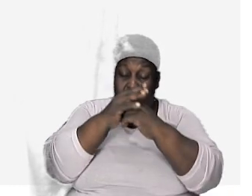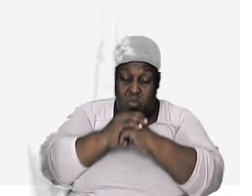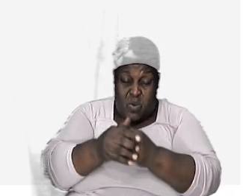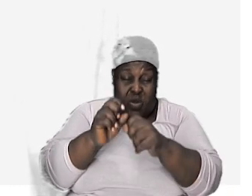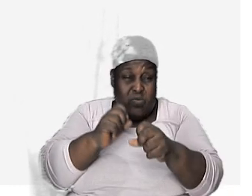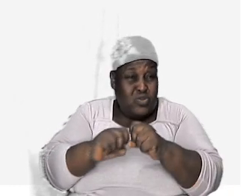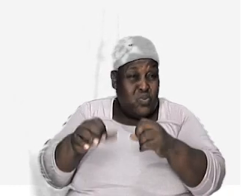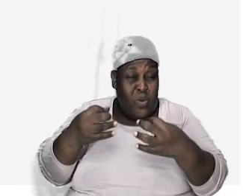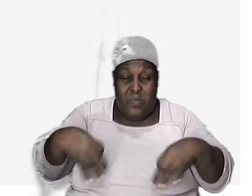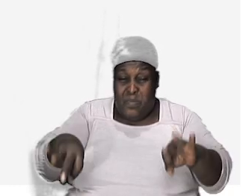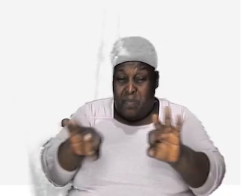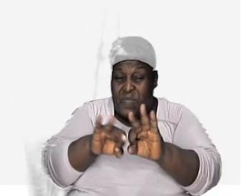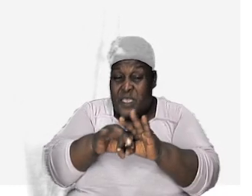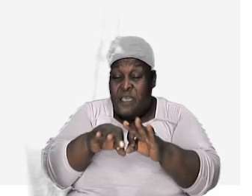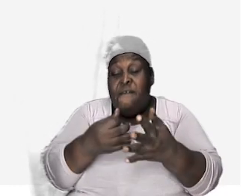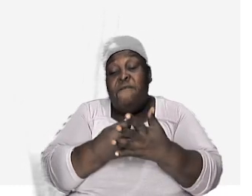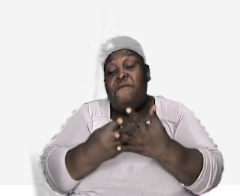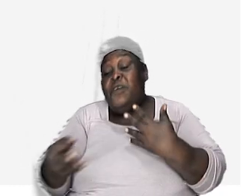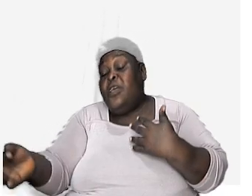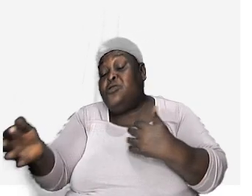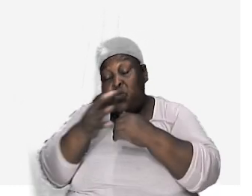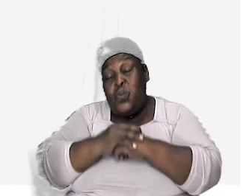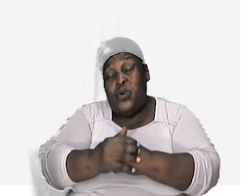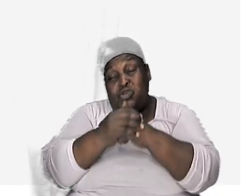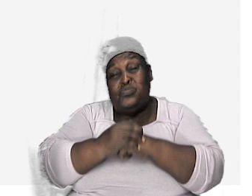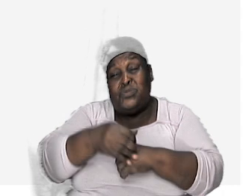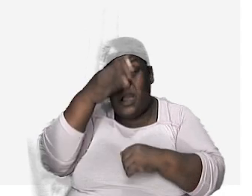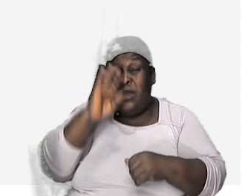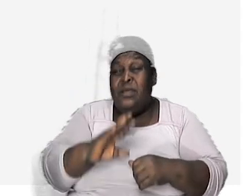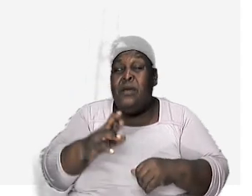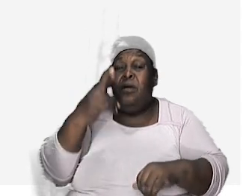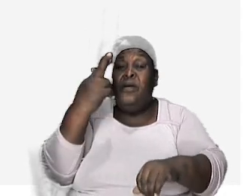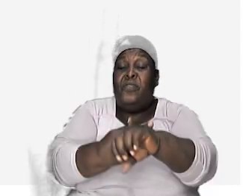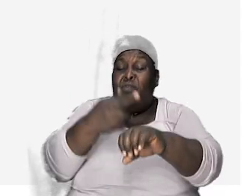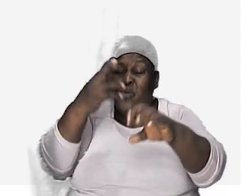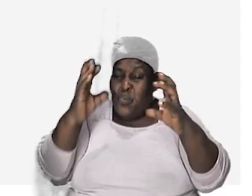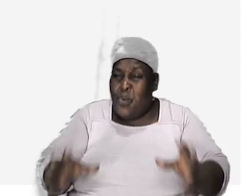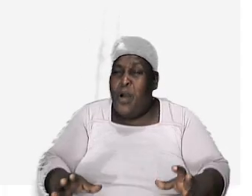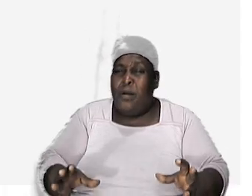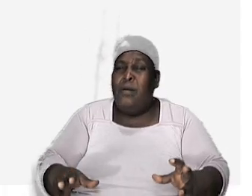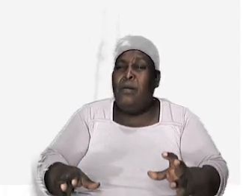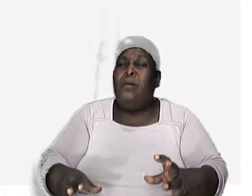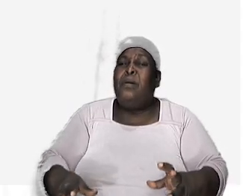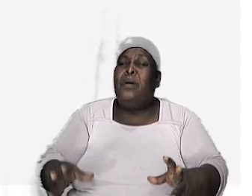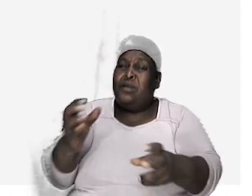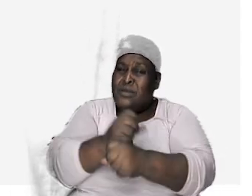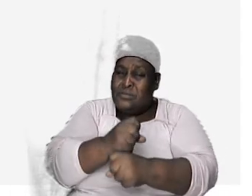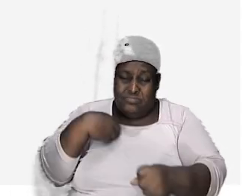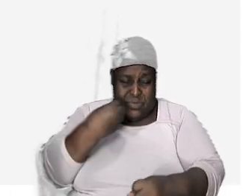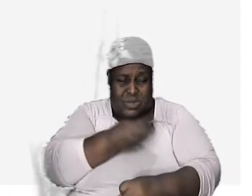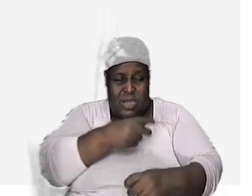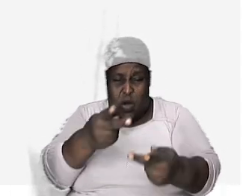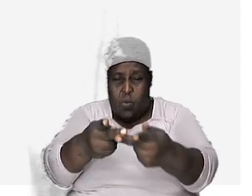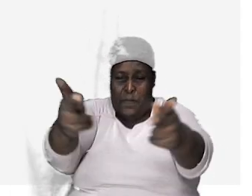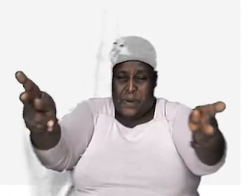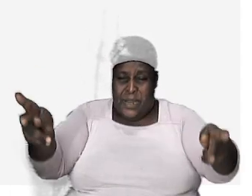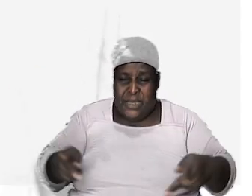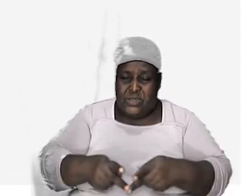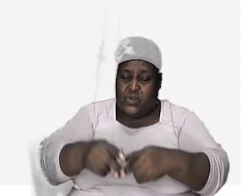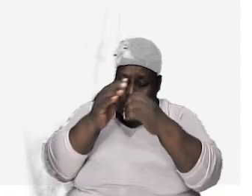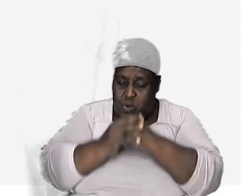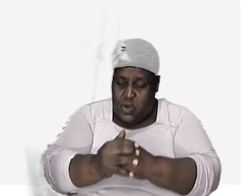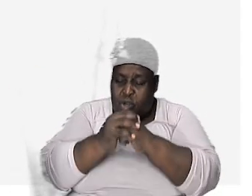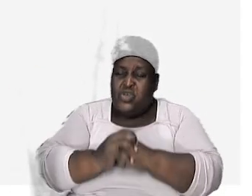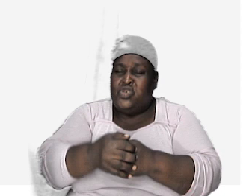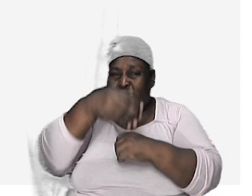we fail to do it, the Bible said the rocks will take our place. So as that scripture in